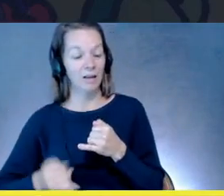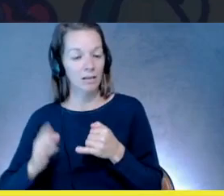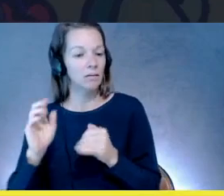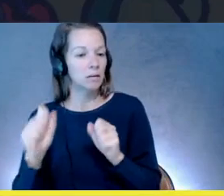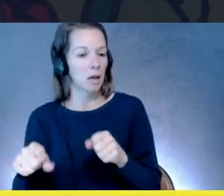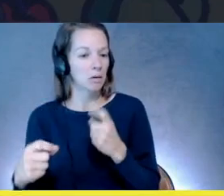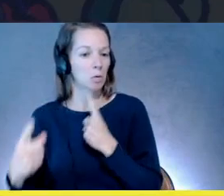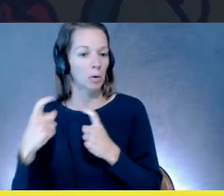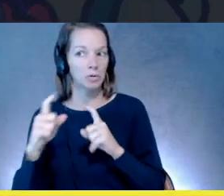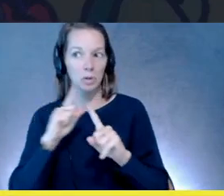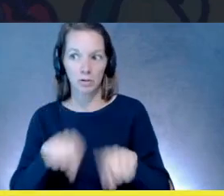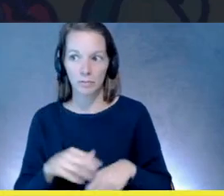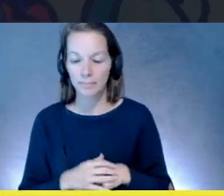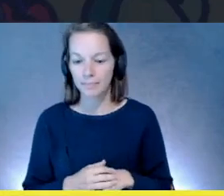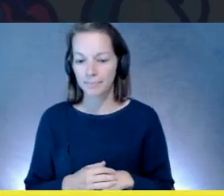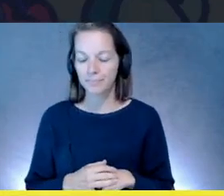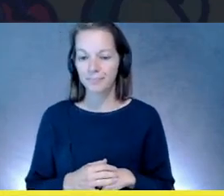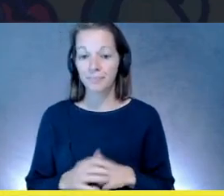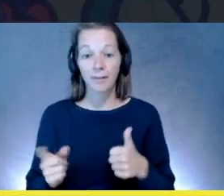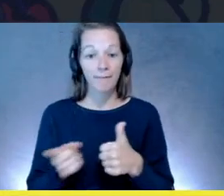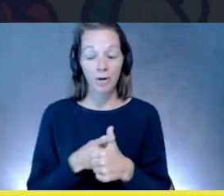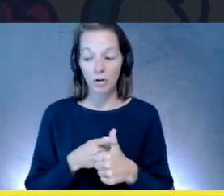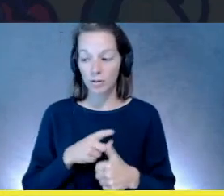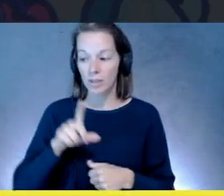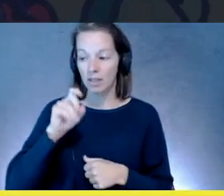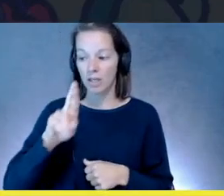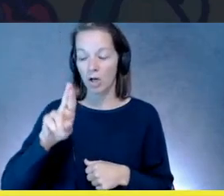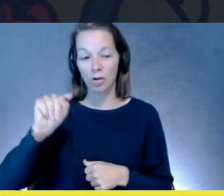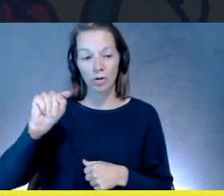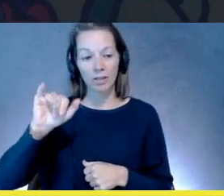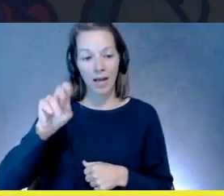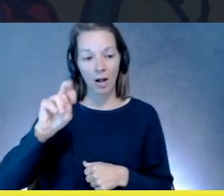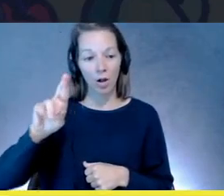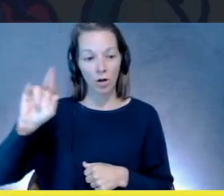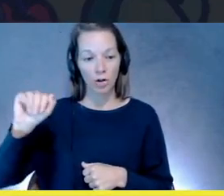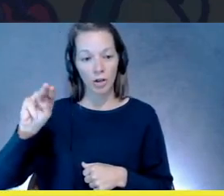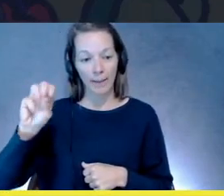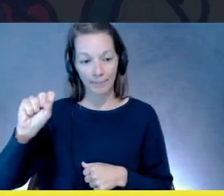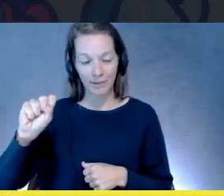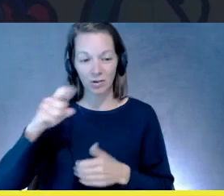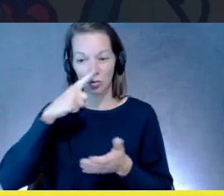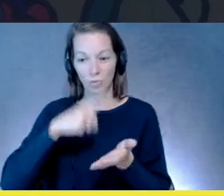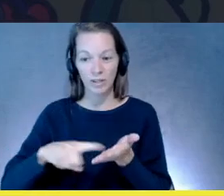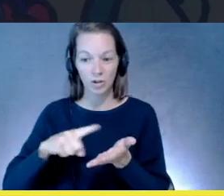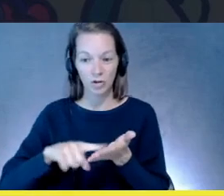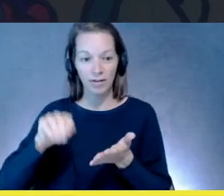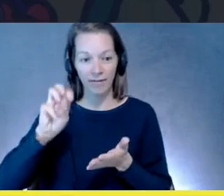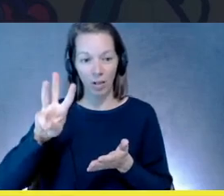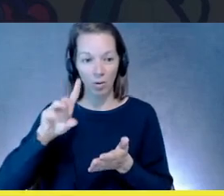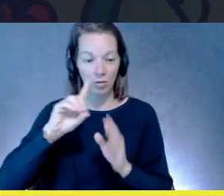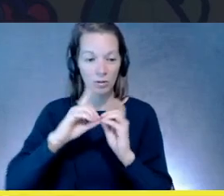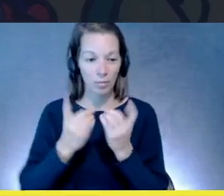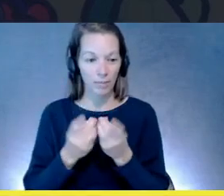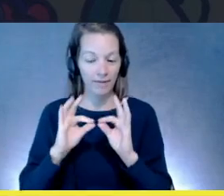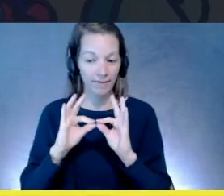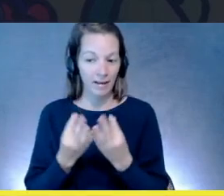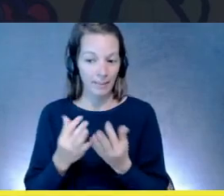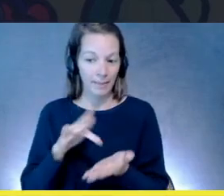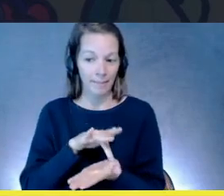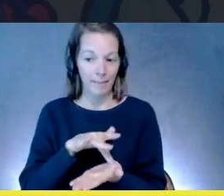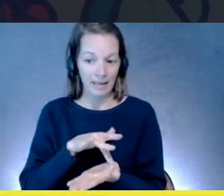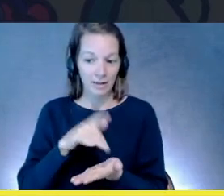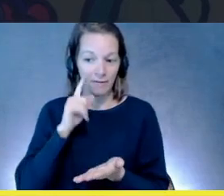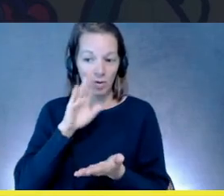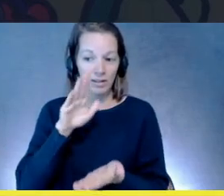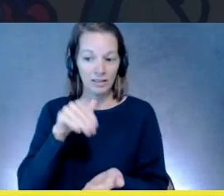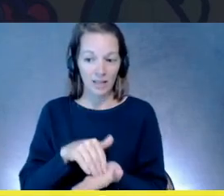questions. Our first presenter will be Dr. Tyler James. He's a research fellow in the Department of Family Medicine at the Center for Disability, Health